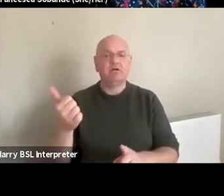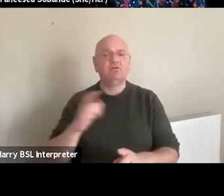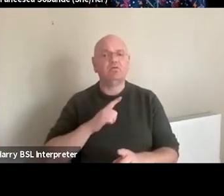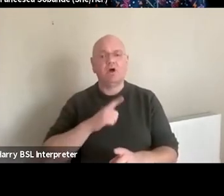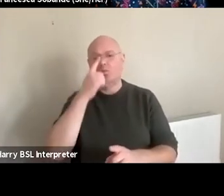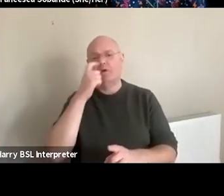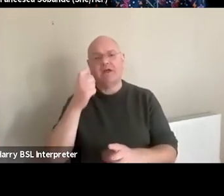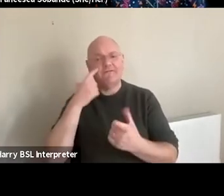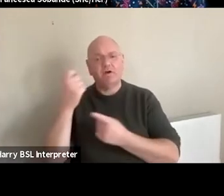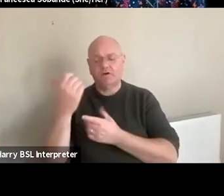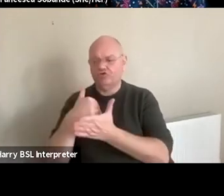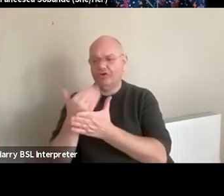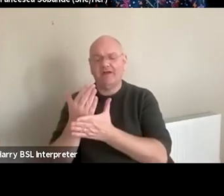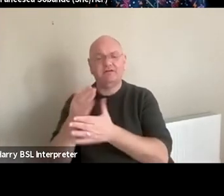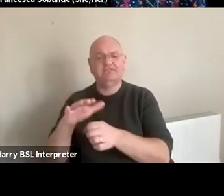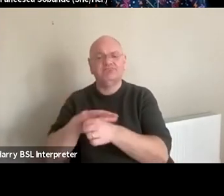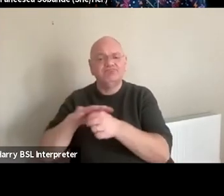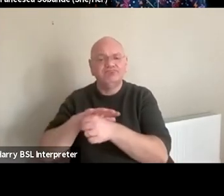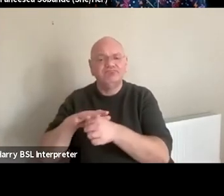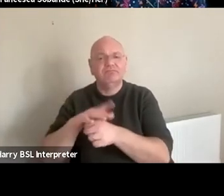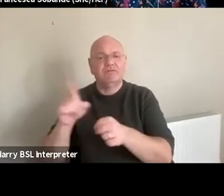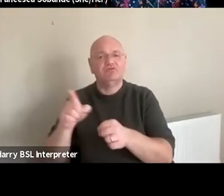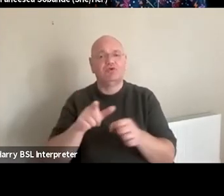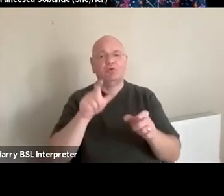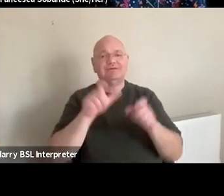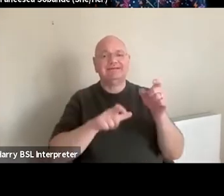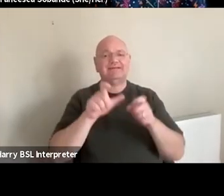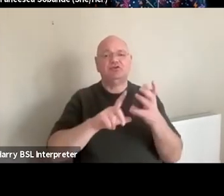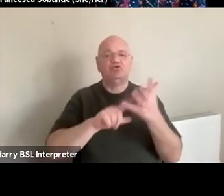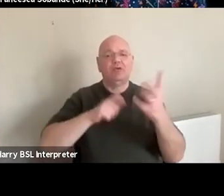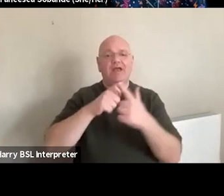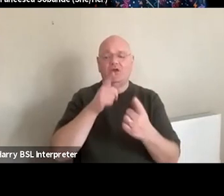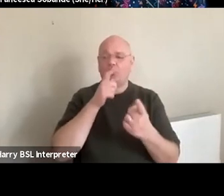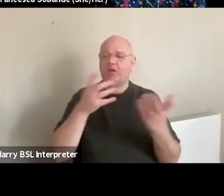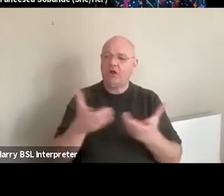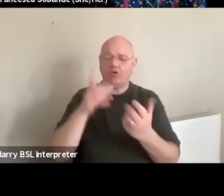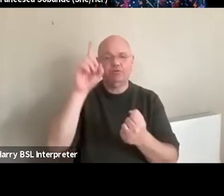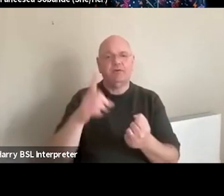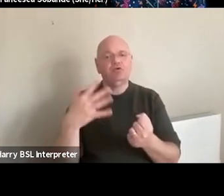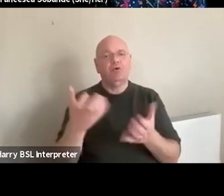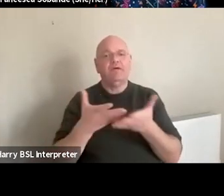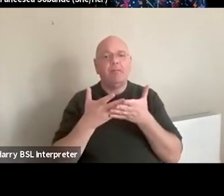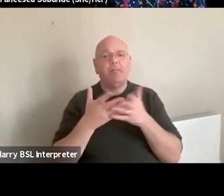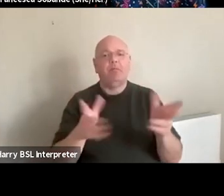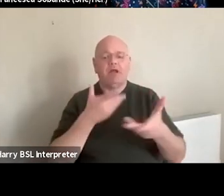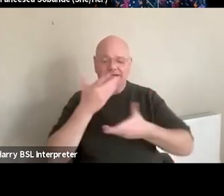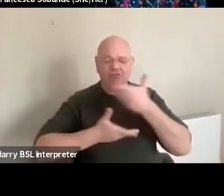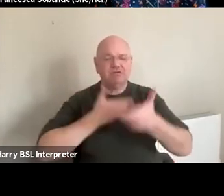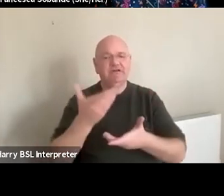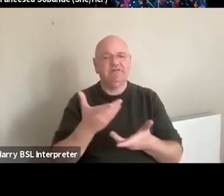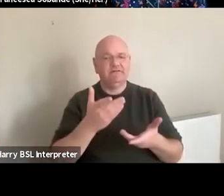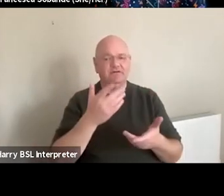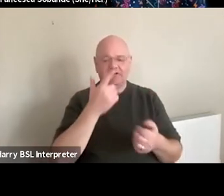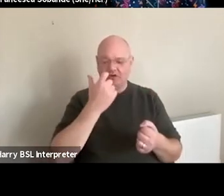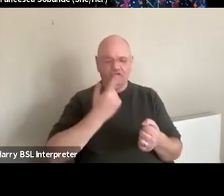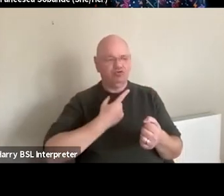So in Citizens UK, we encourage people to have a public narrative, to talk about what matters to them, who they belong to, what they're angry about, what